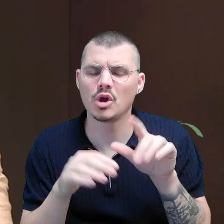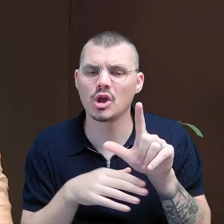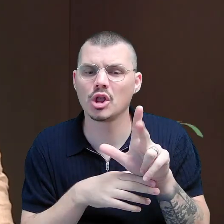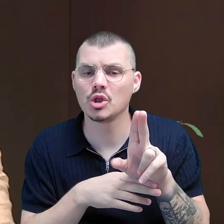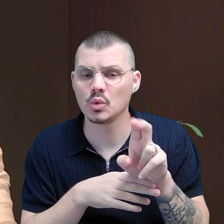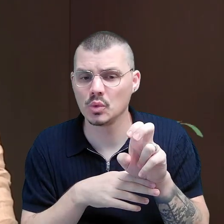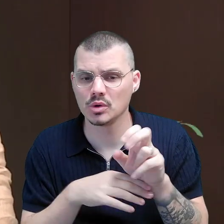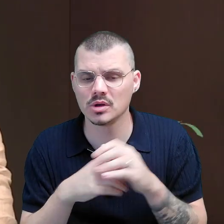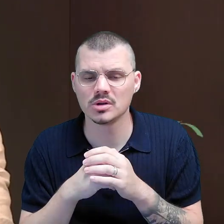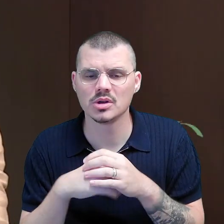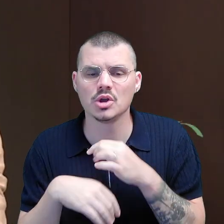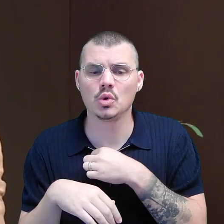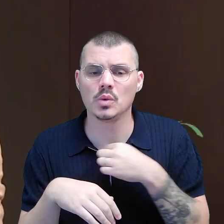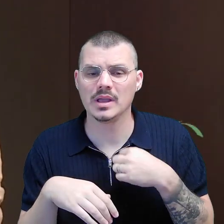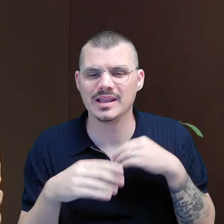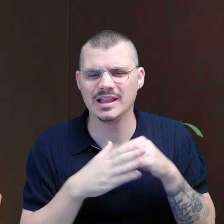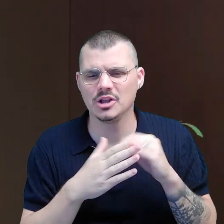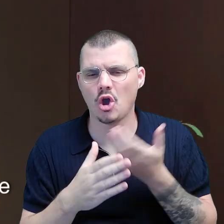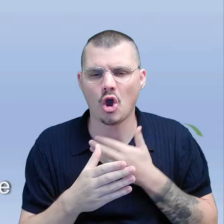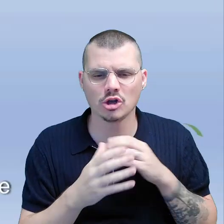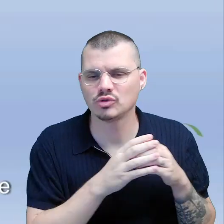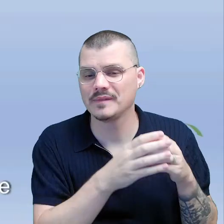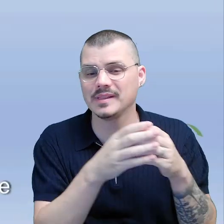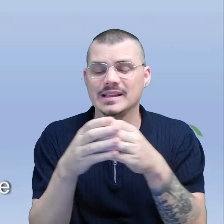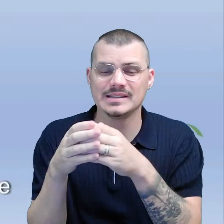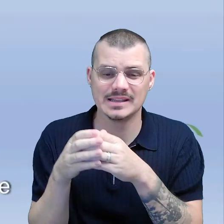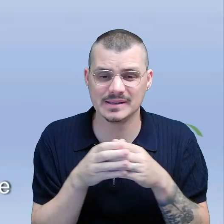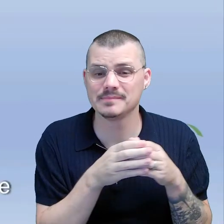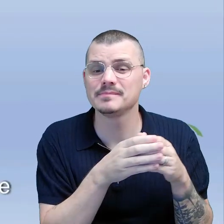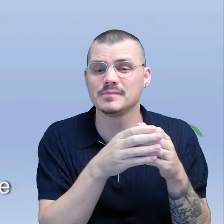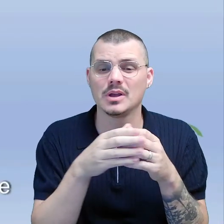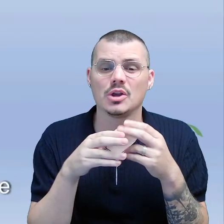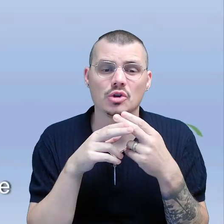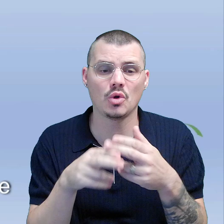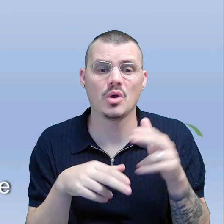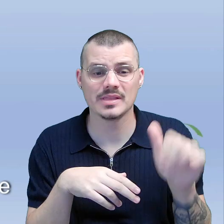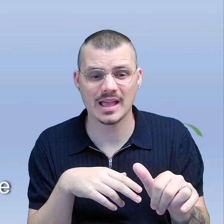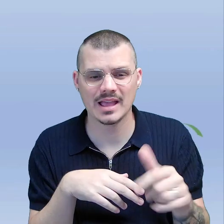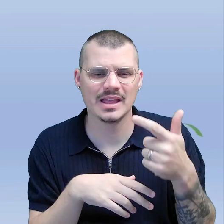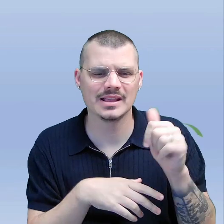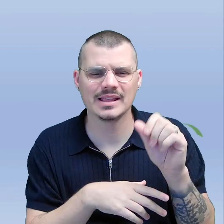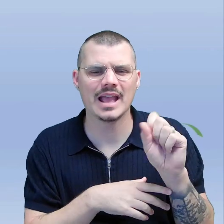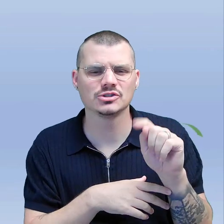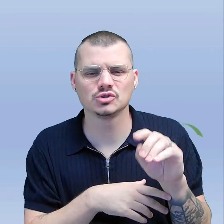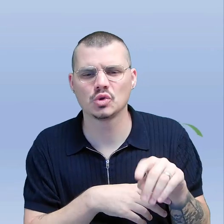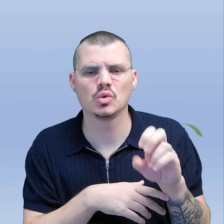important clue. We in our traveling team called that the